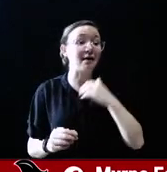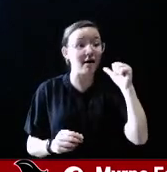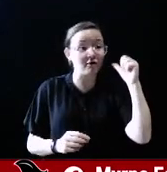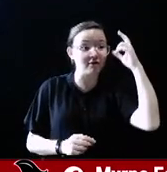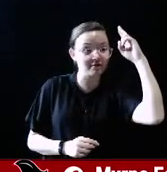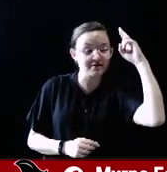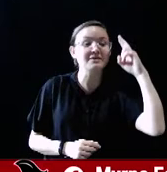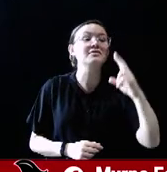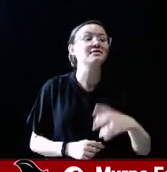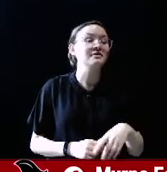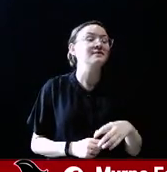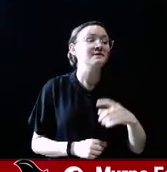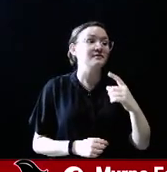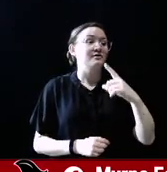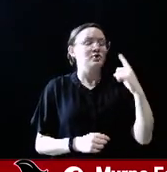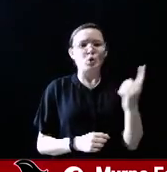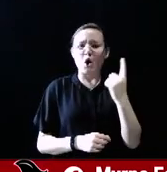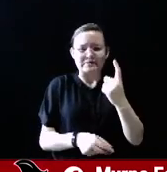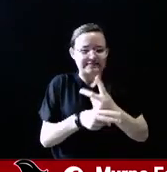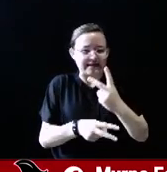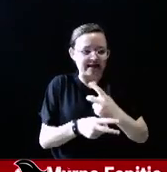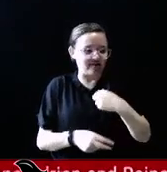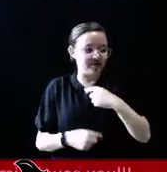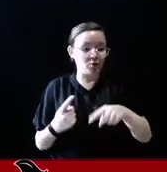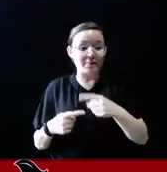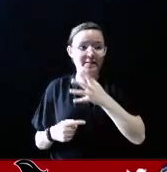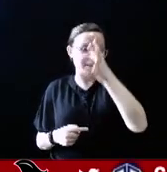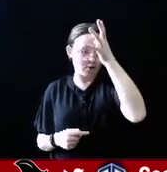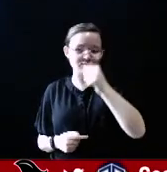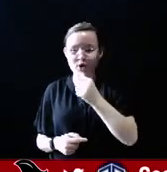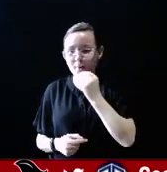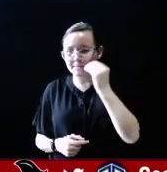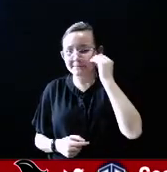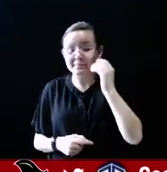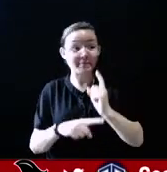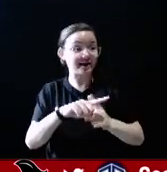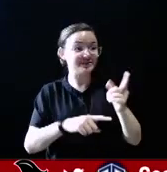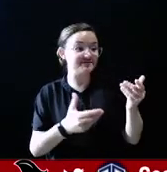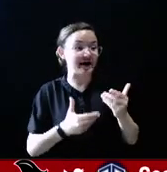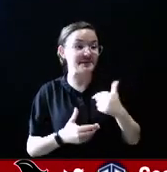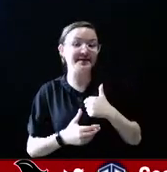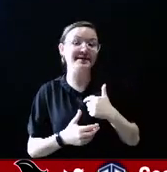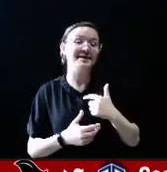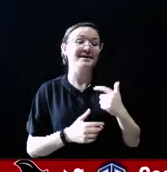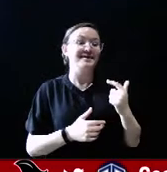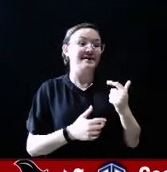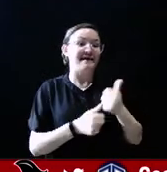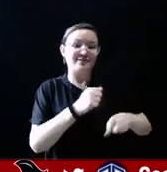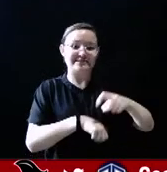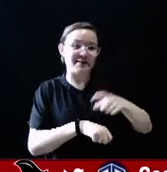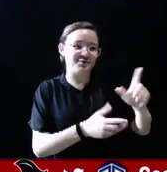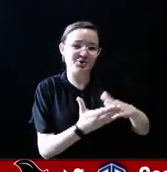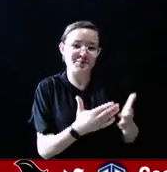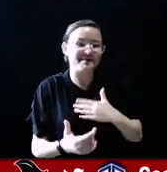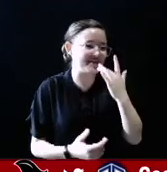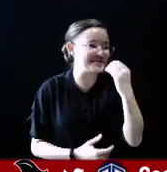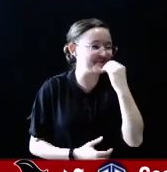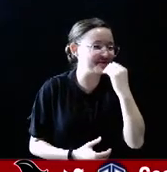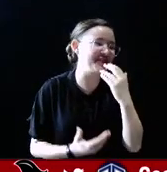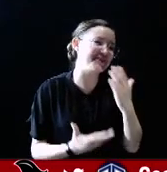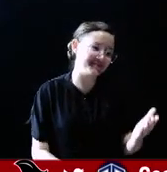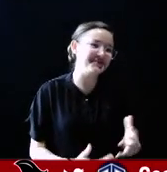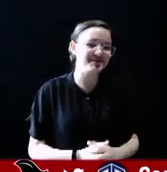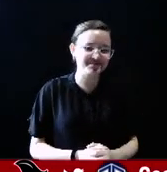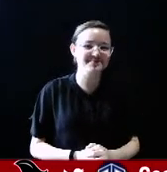and Tauji, for always taking care of me when my parents weren't home, and inviting me over every time they were having my favorite foods for dinner. Thank you